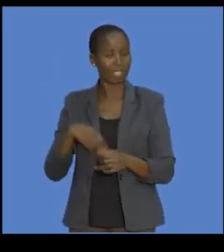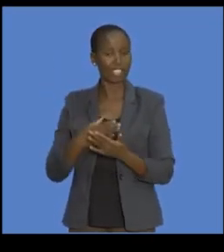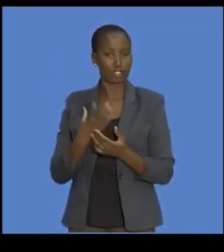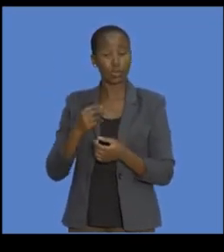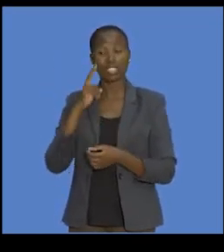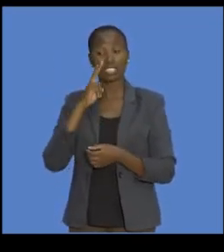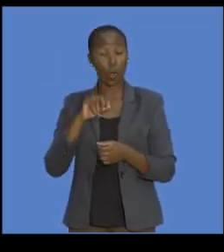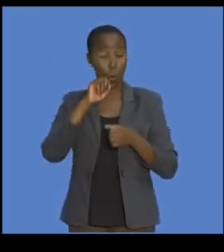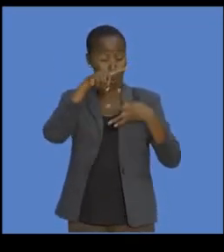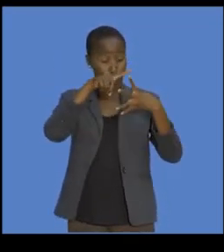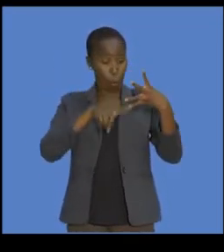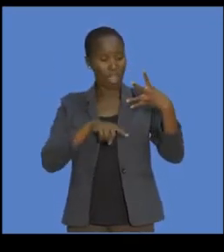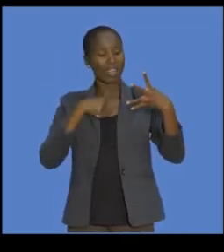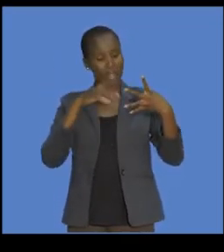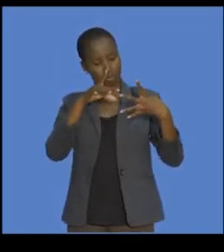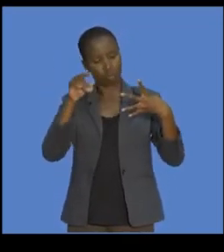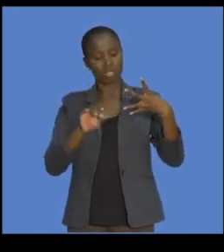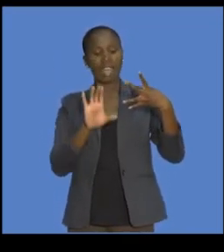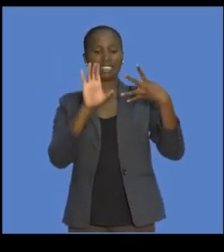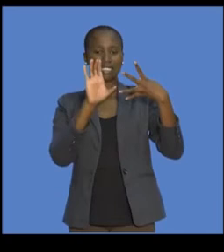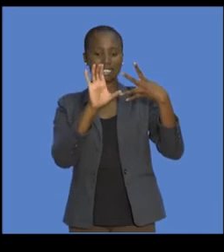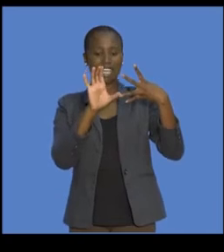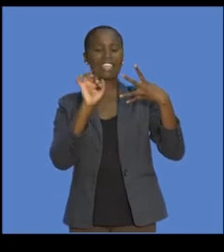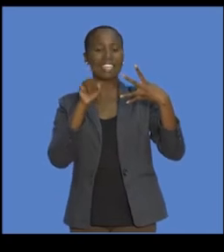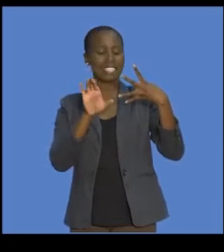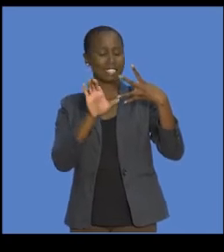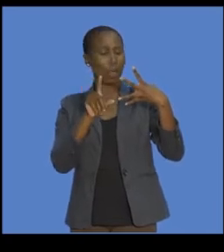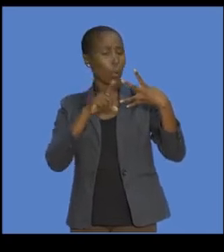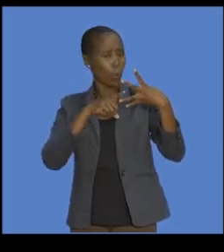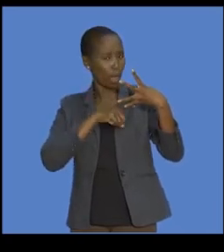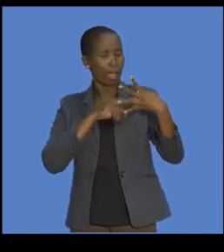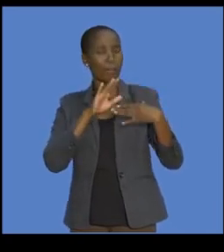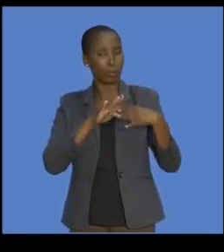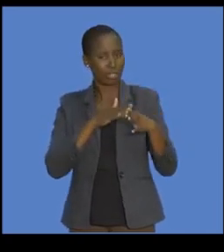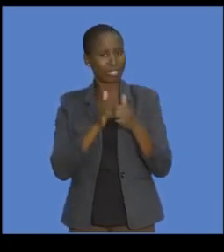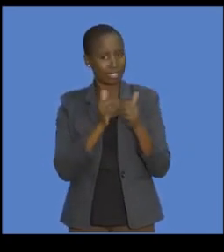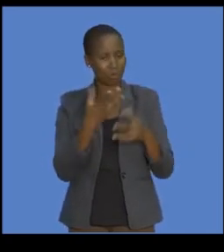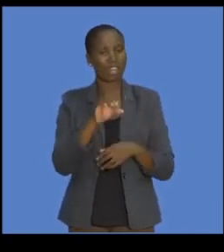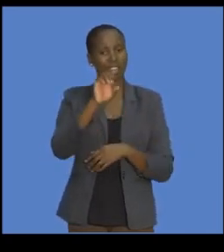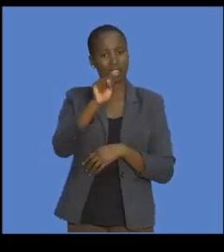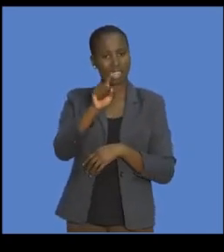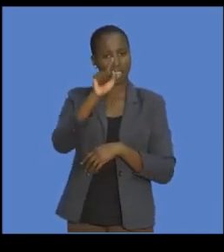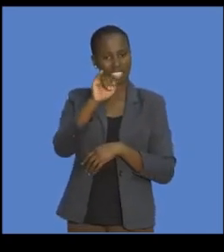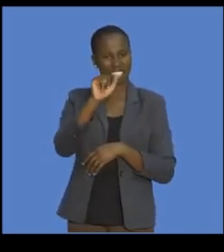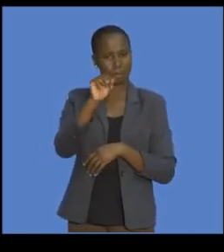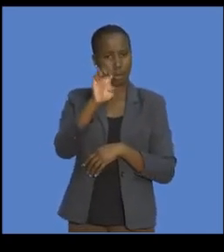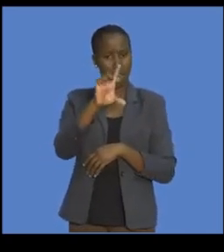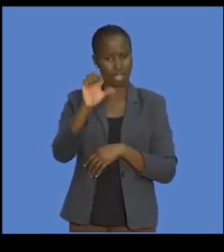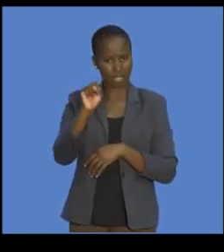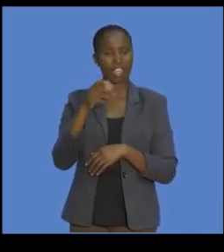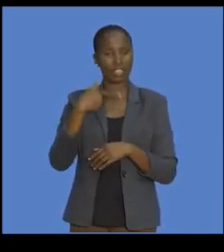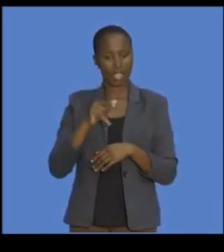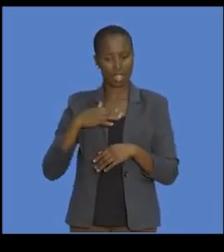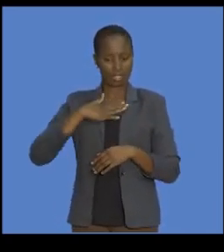reason why it's C is because we know that it starts with the stimulus, you have a sensor that picks up the stimulus, you have a control center